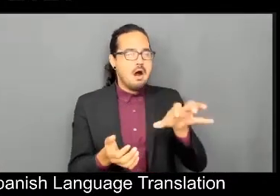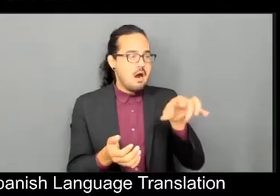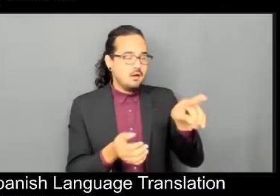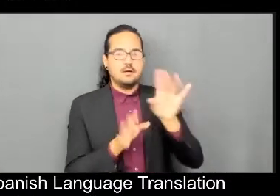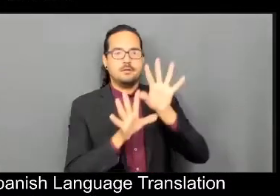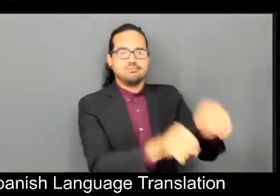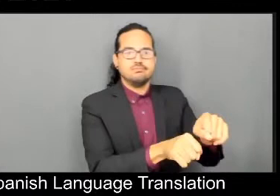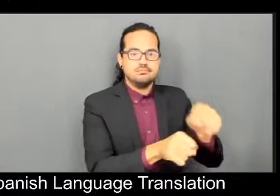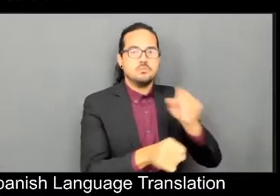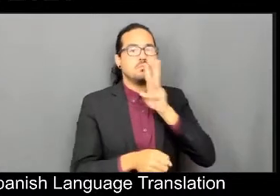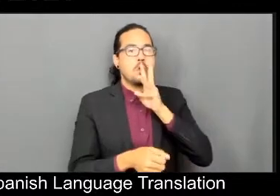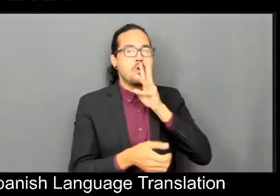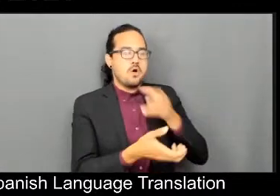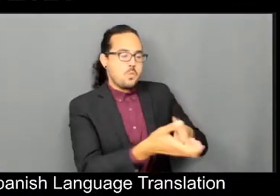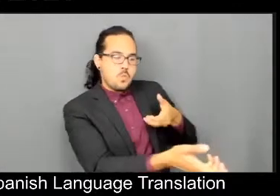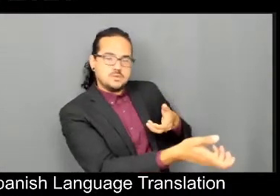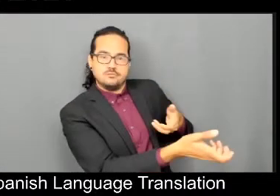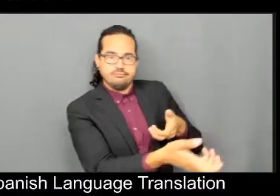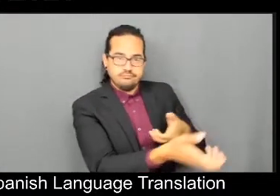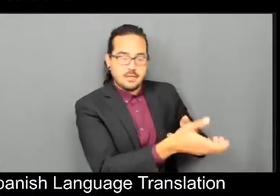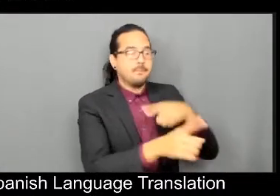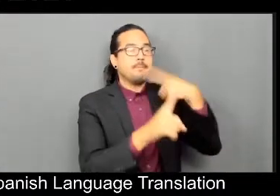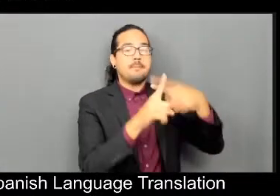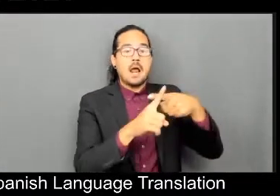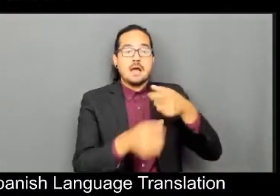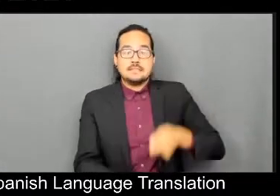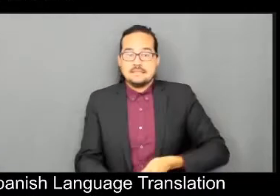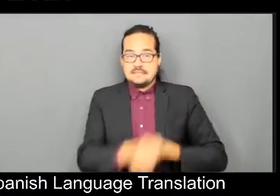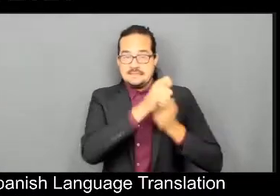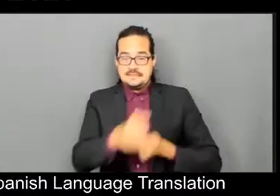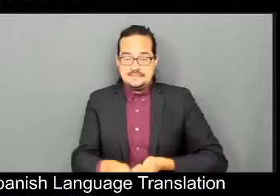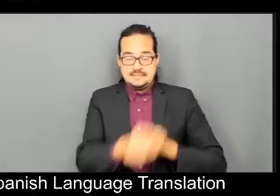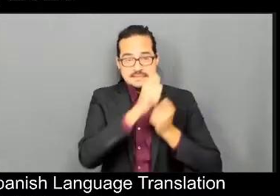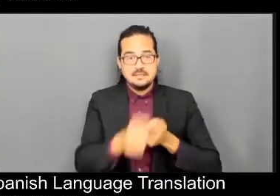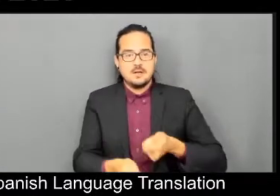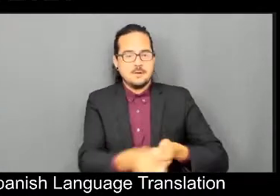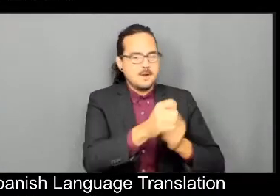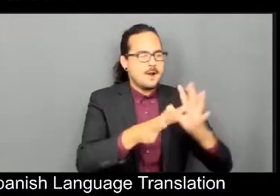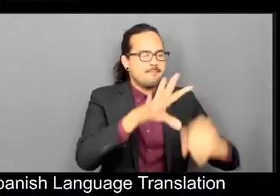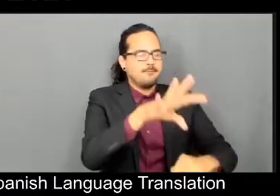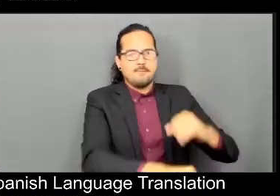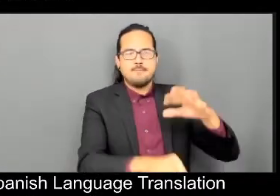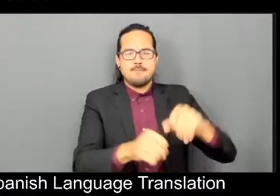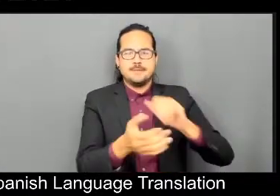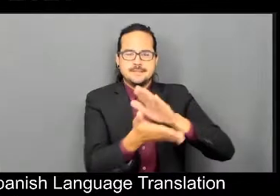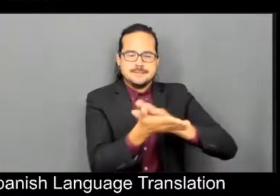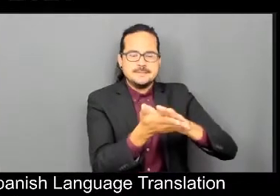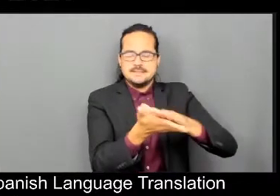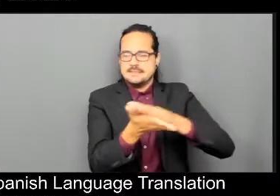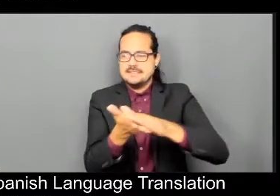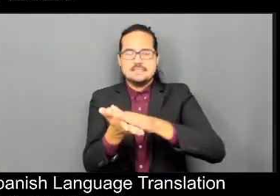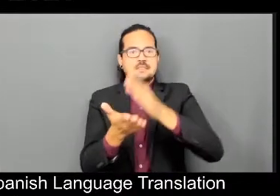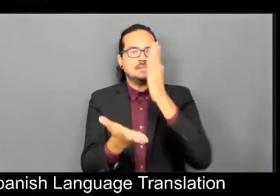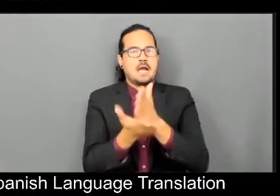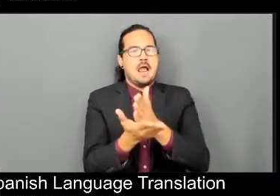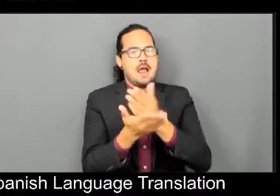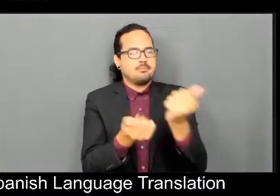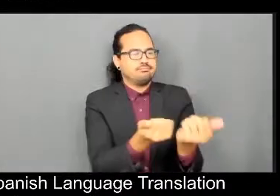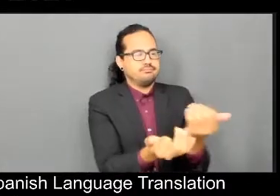tools. They basically go in and they extinguish the fire in that certain zone